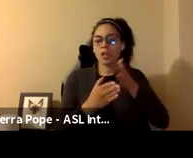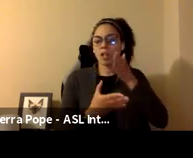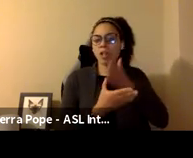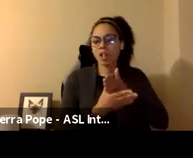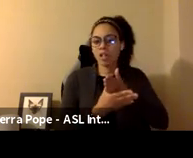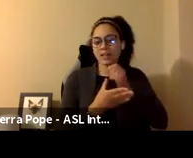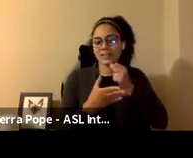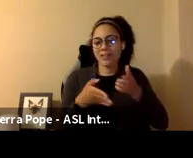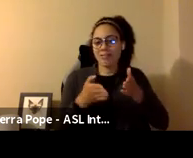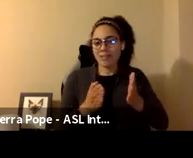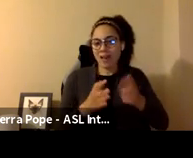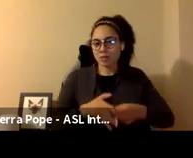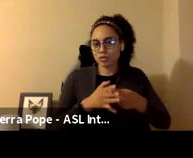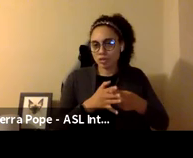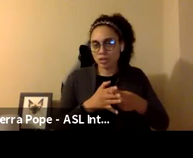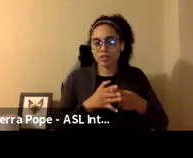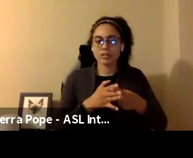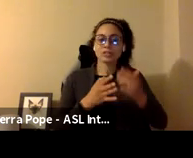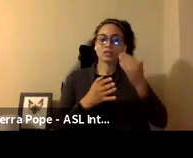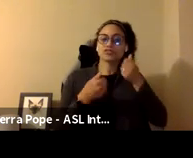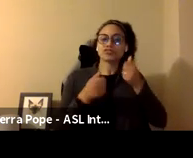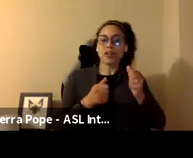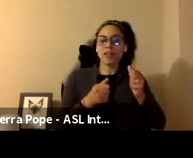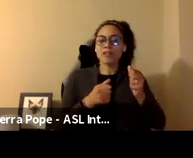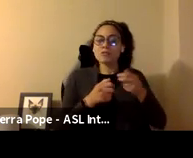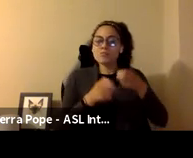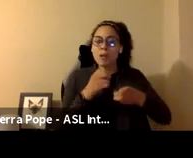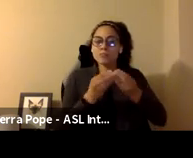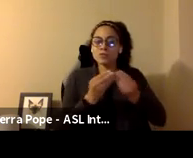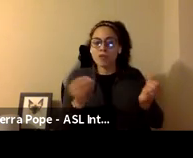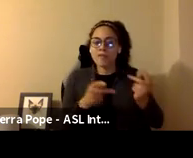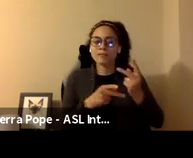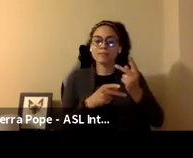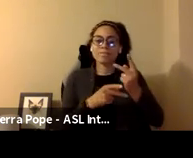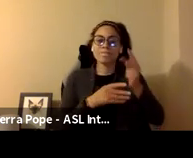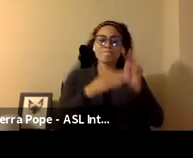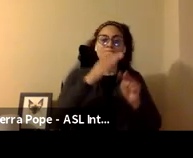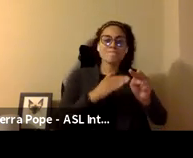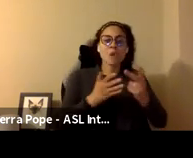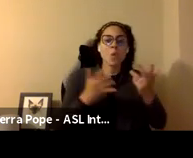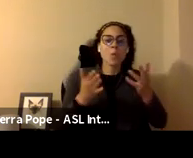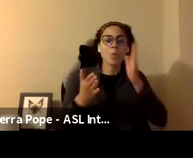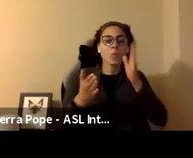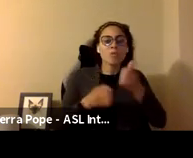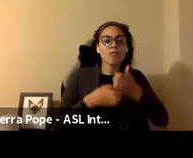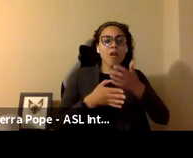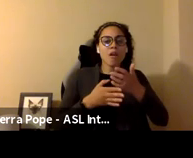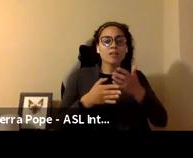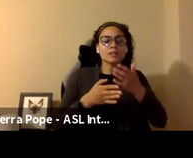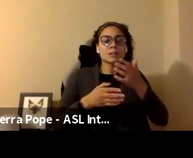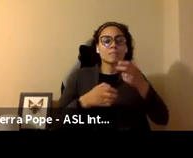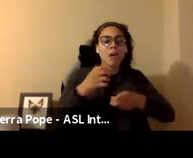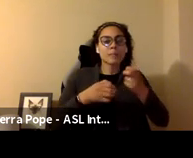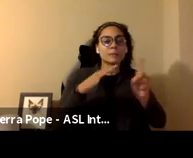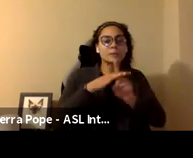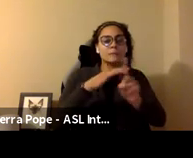You're kind of troubleshooting anything else that might get in their way so that they can have some solutions before they even get